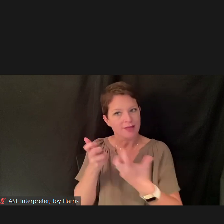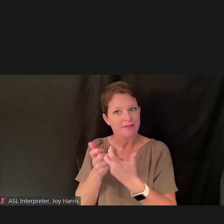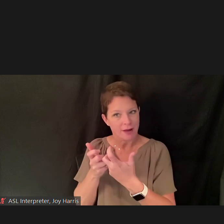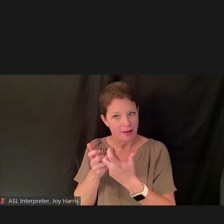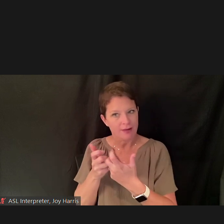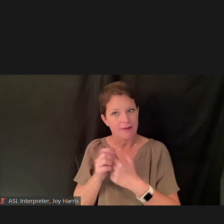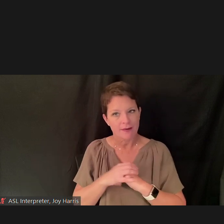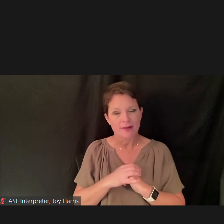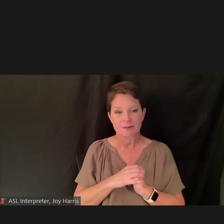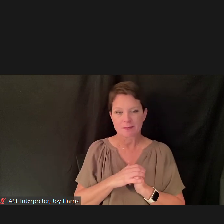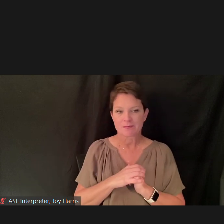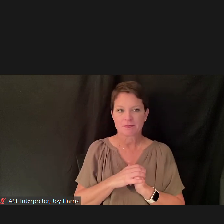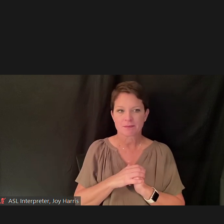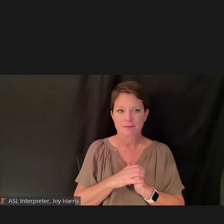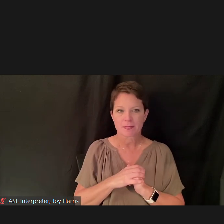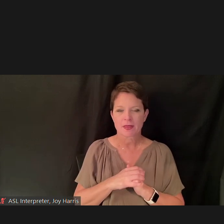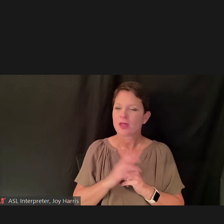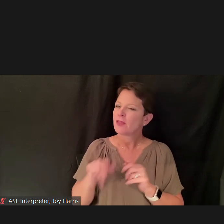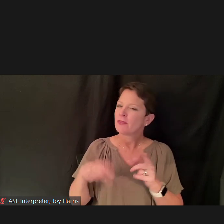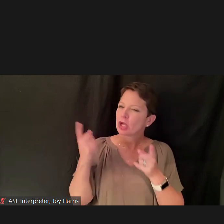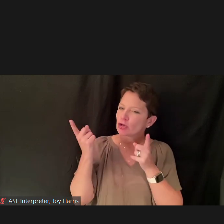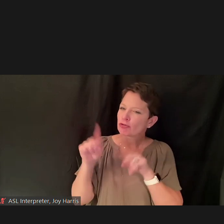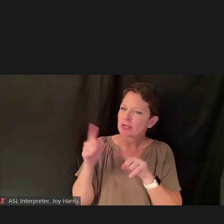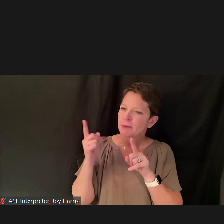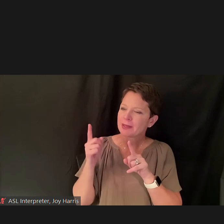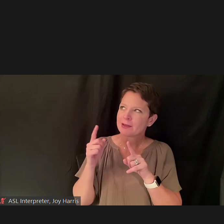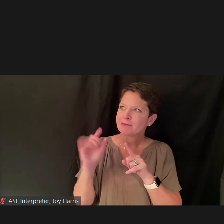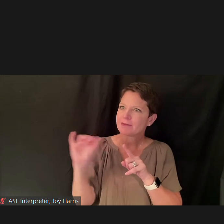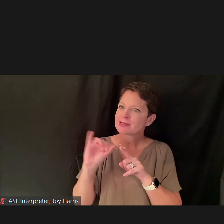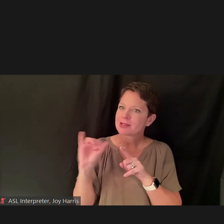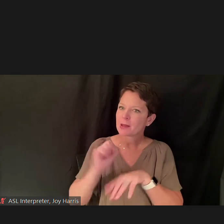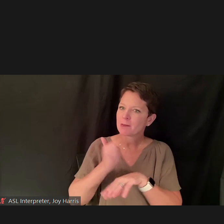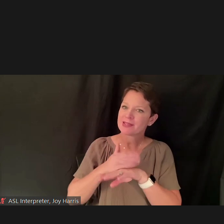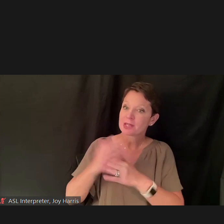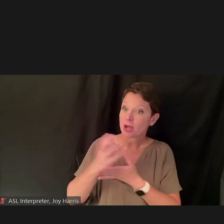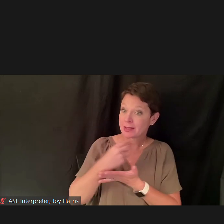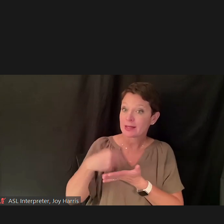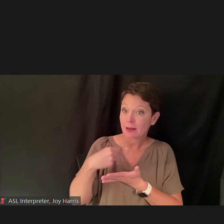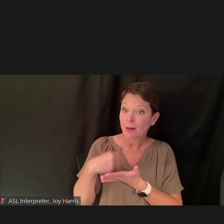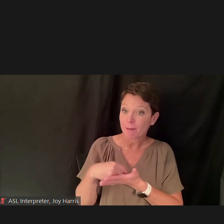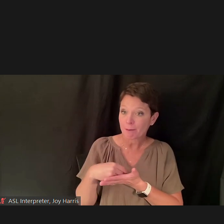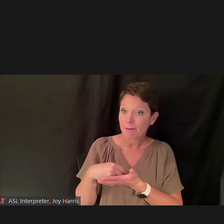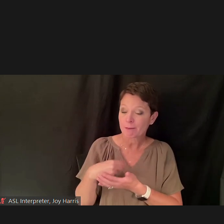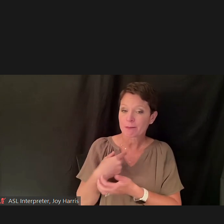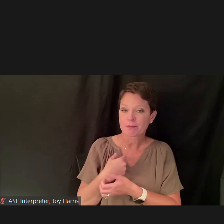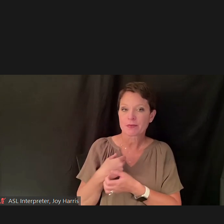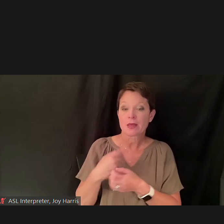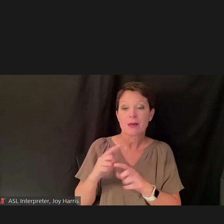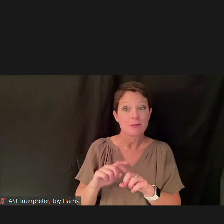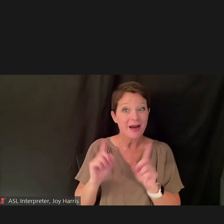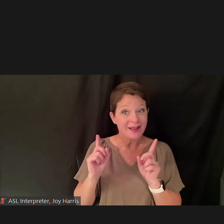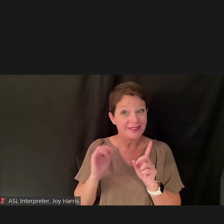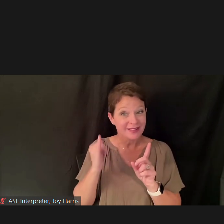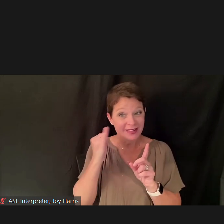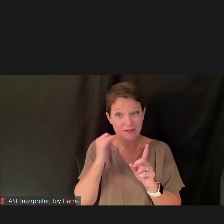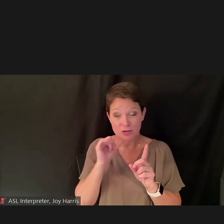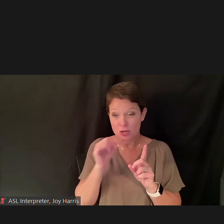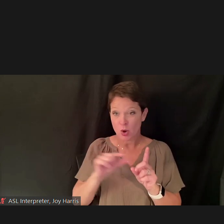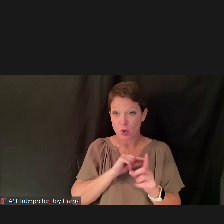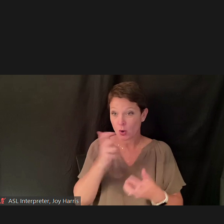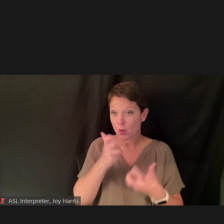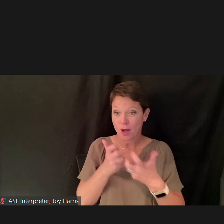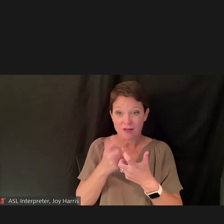para And clientes. the kind of agreement you get is based on your Y el income. tipo de acuerdo está basado But en su if you don't ingreso qualify